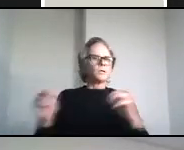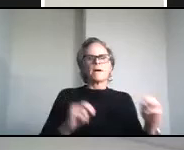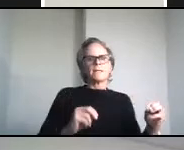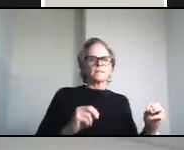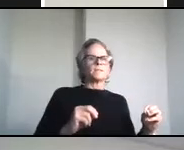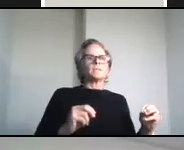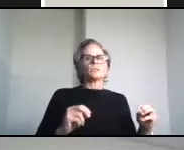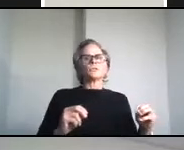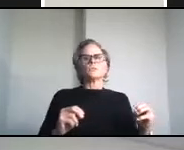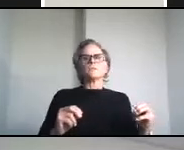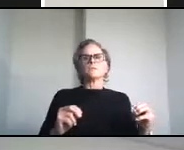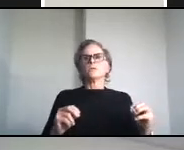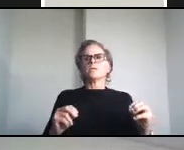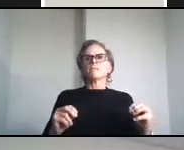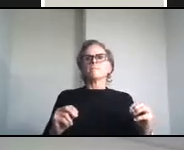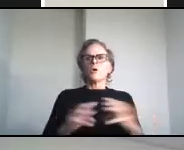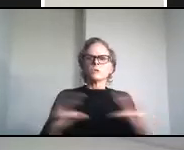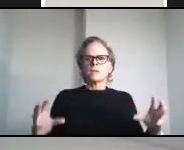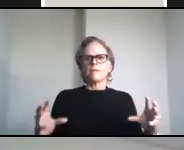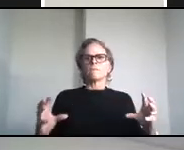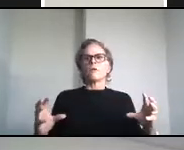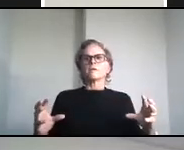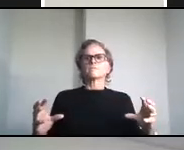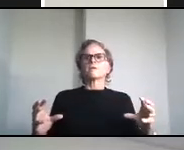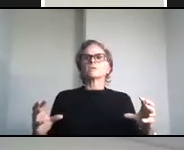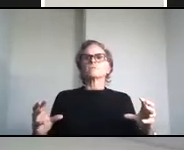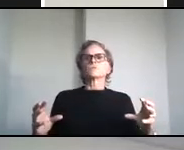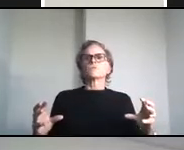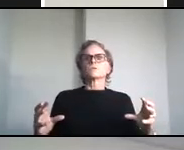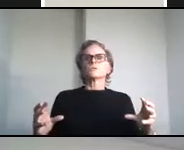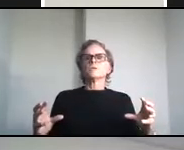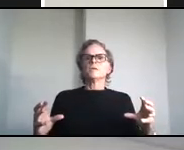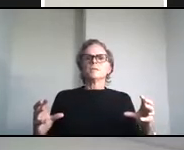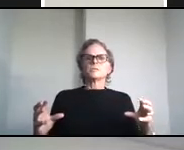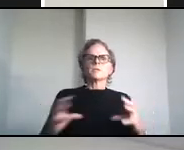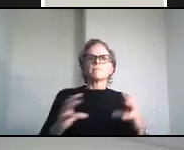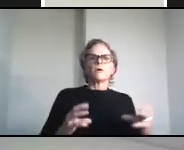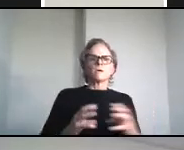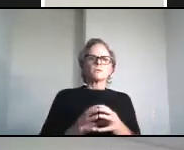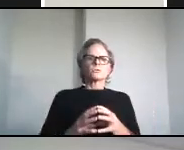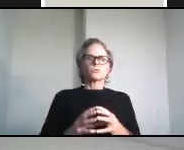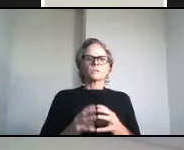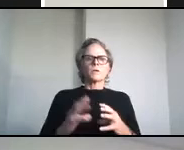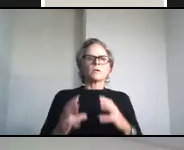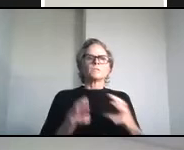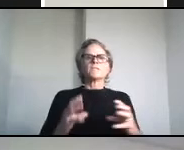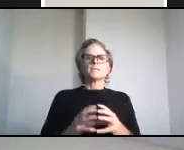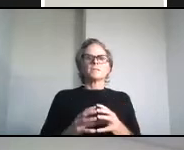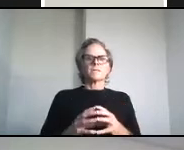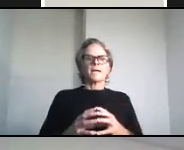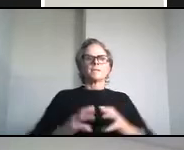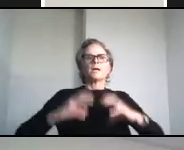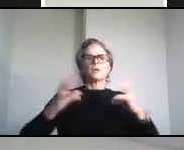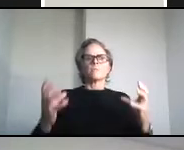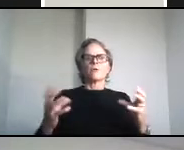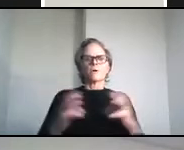I don't buy into the issue that a building can be only about raw expression of structure. That's only part of the story. So how do we